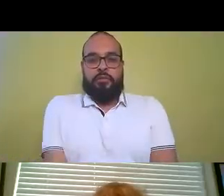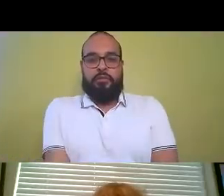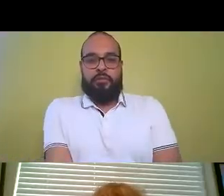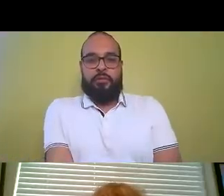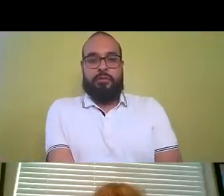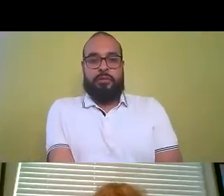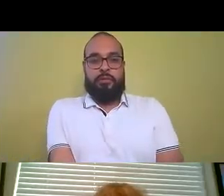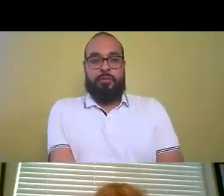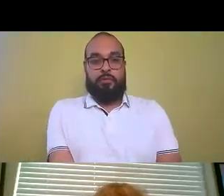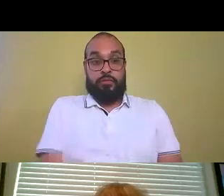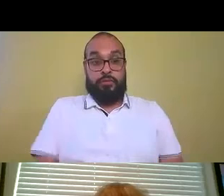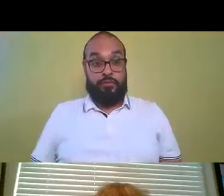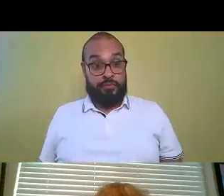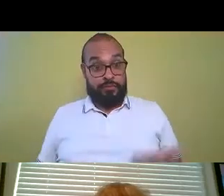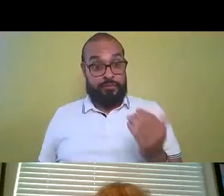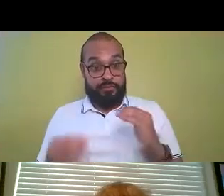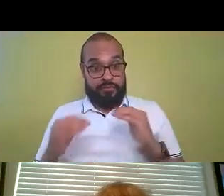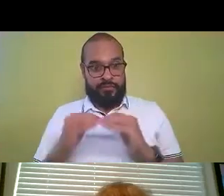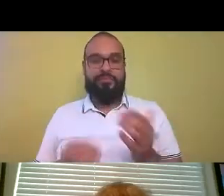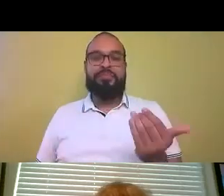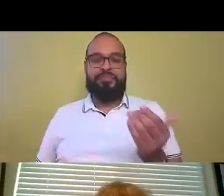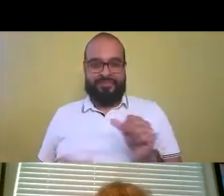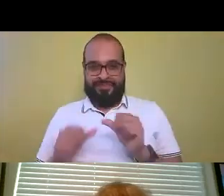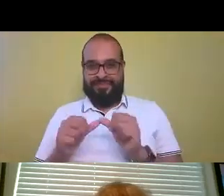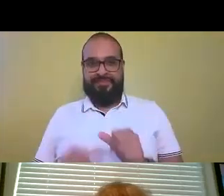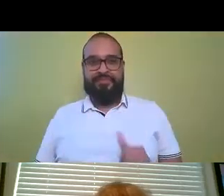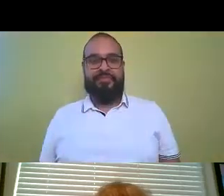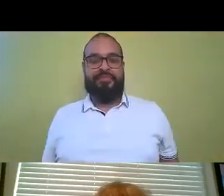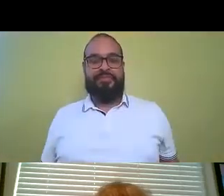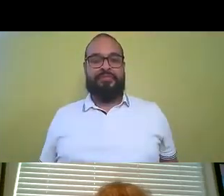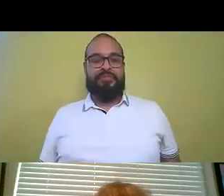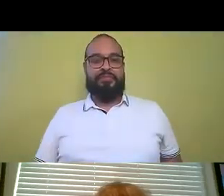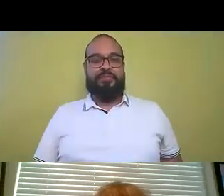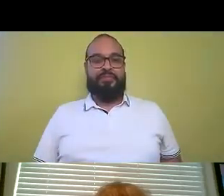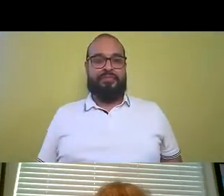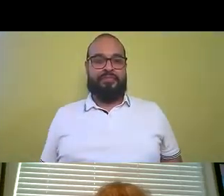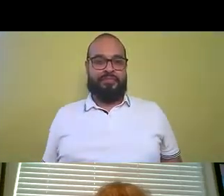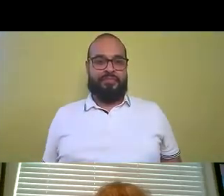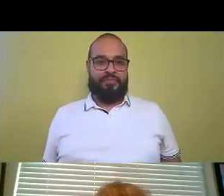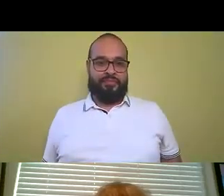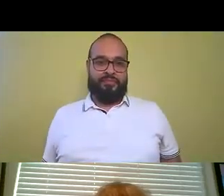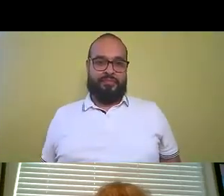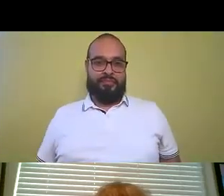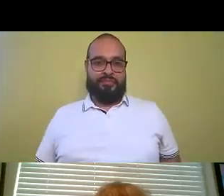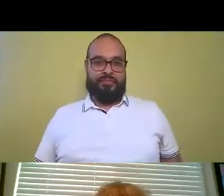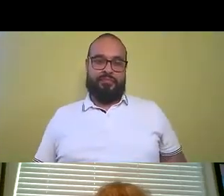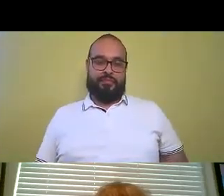Are there any more? There we go. Keep going.